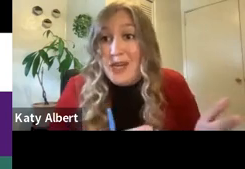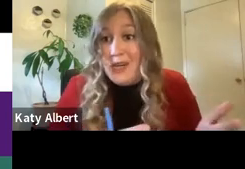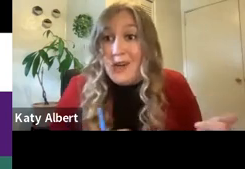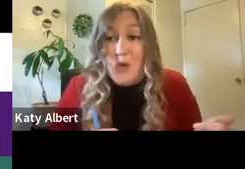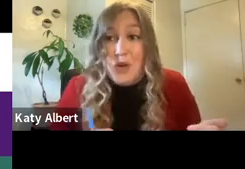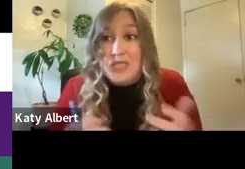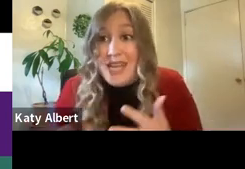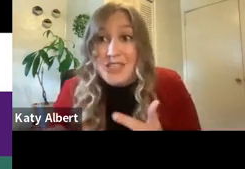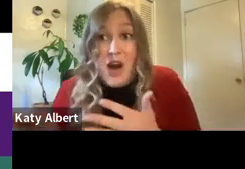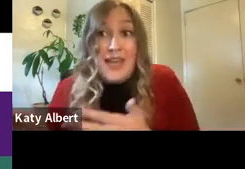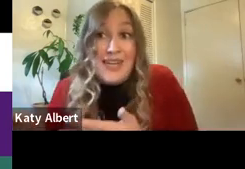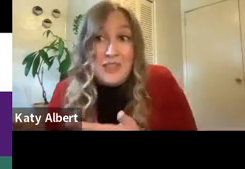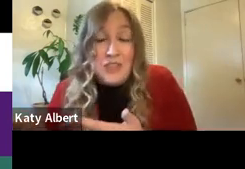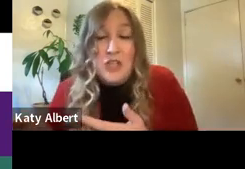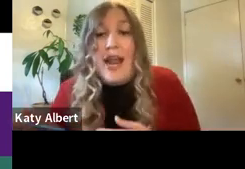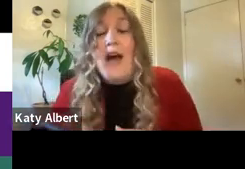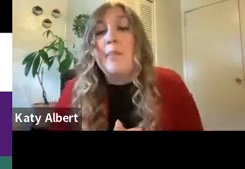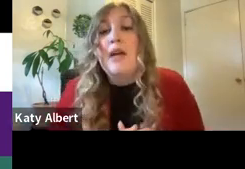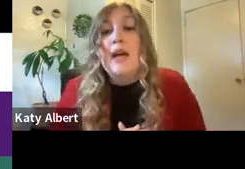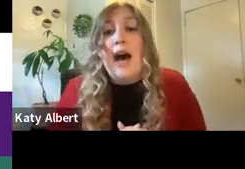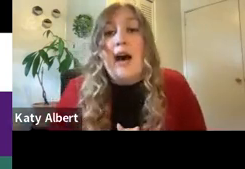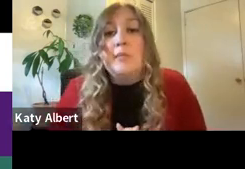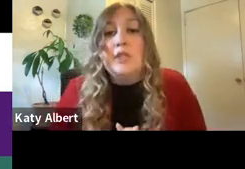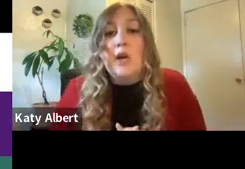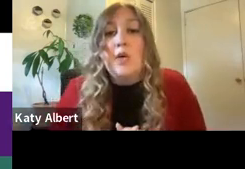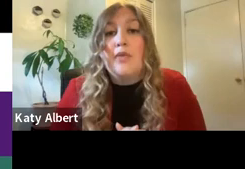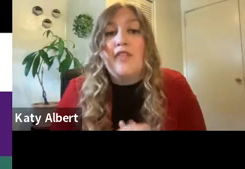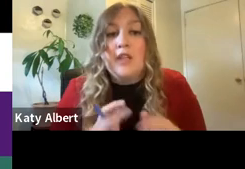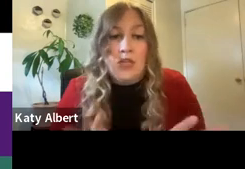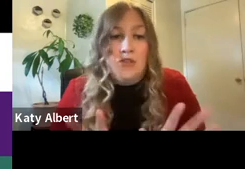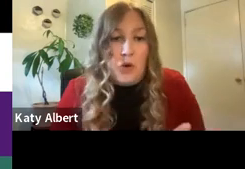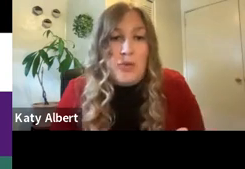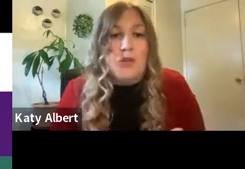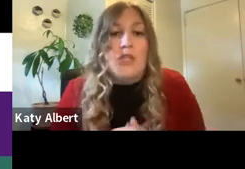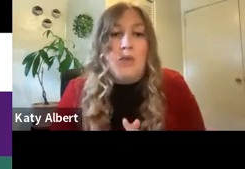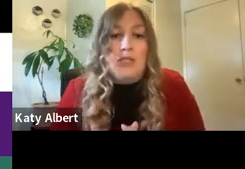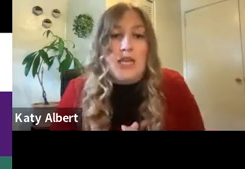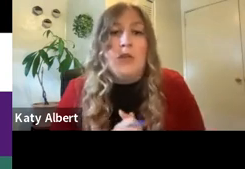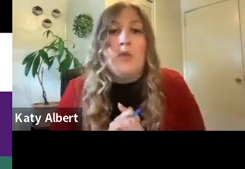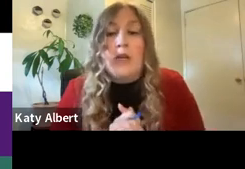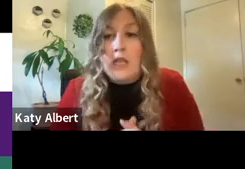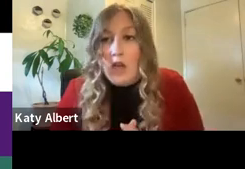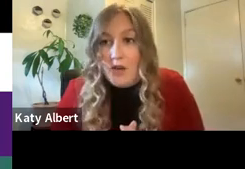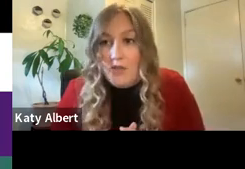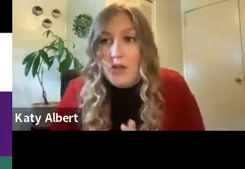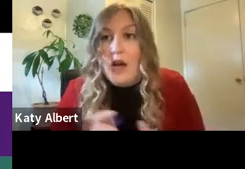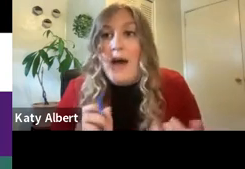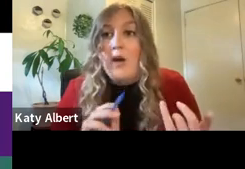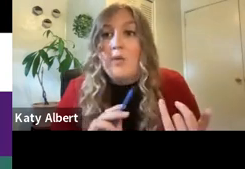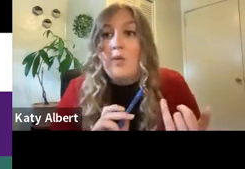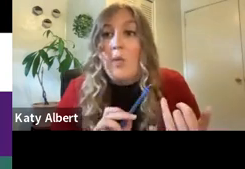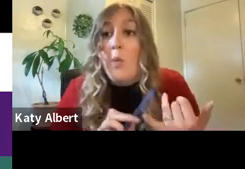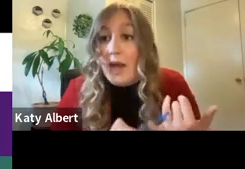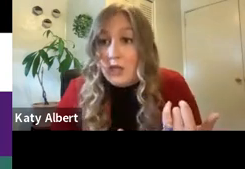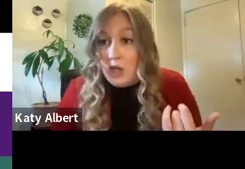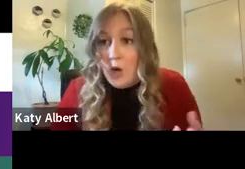be Twitter or TikTok and Instagram. So first and foremost, I would say be really thoughtful